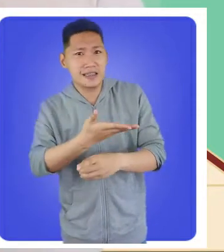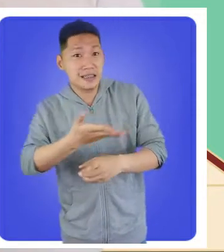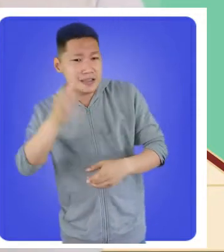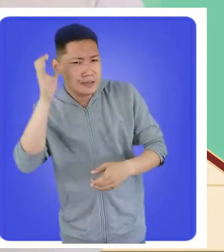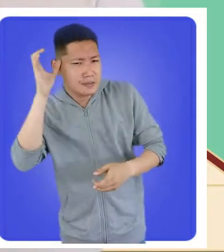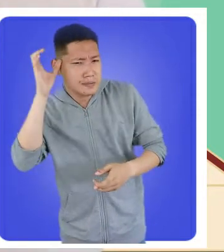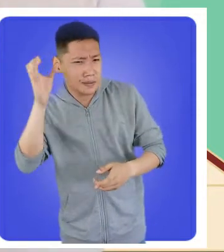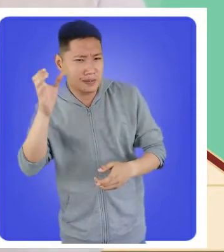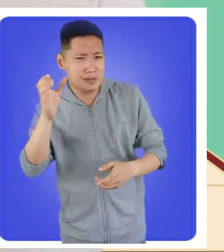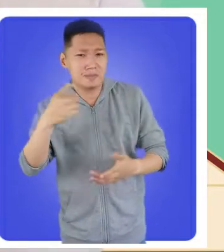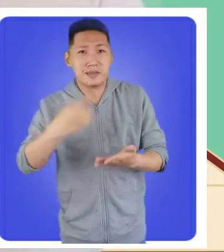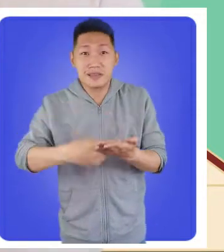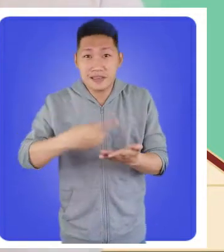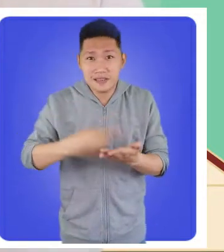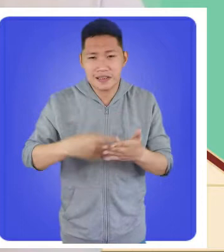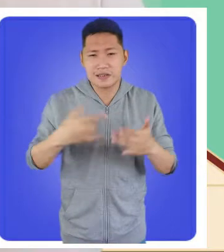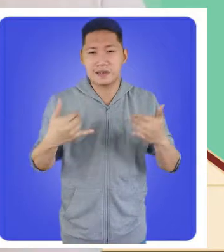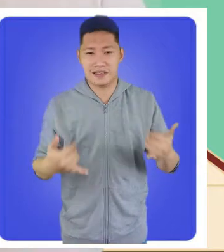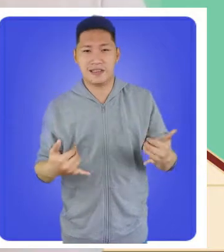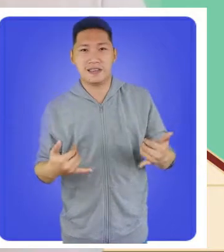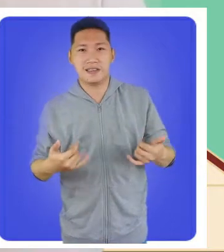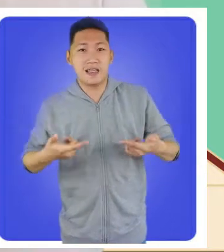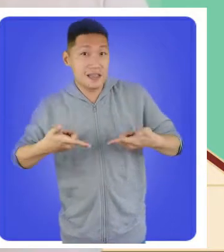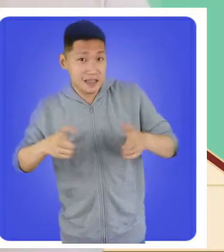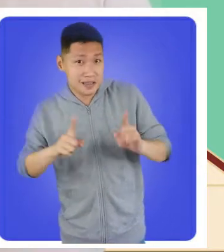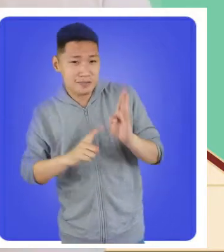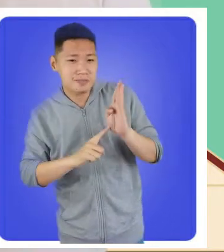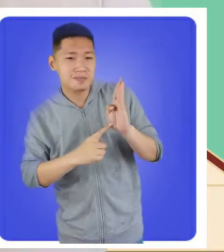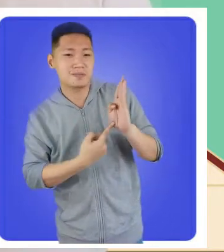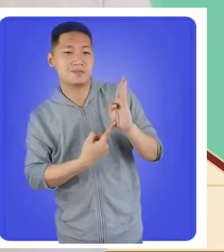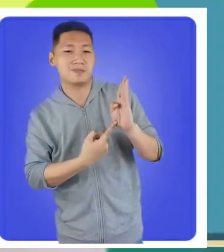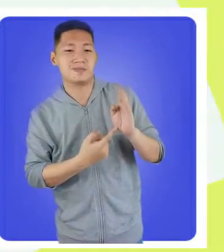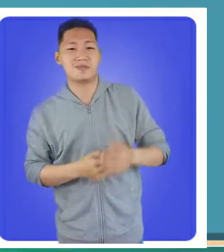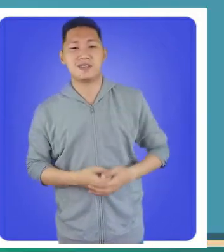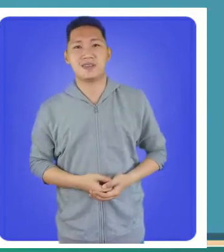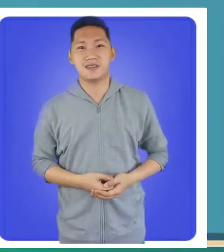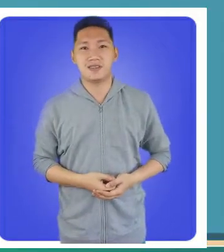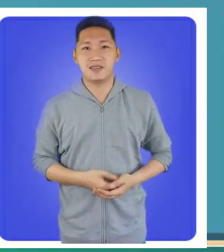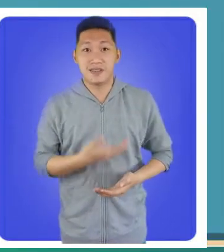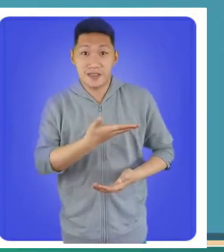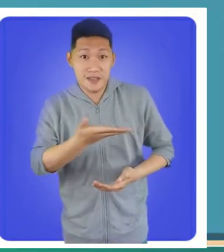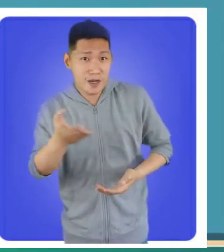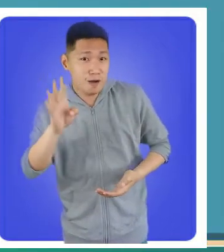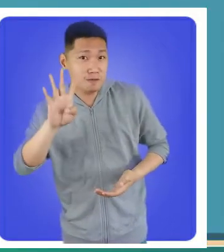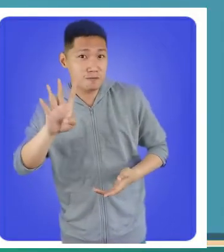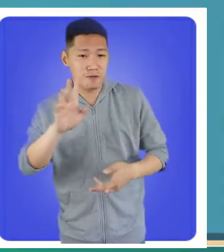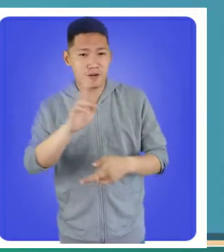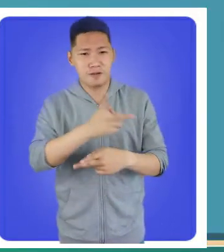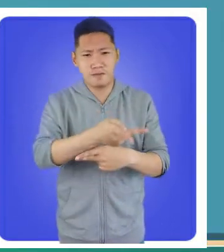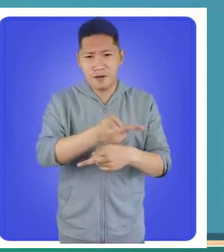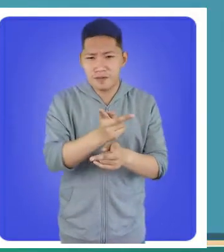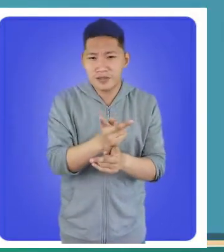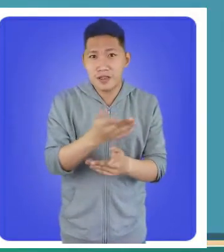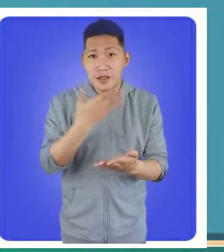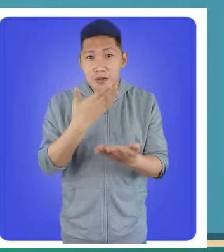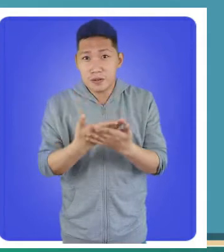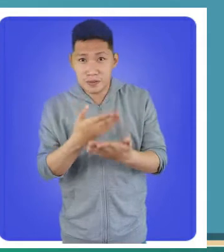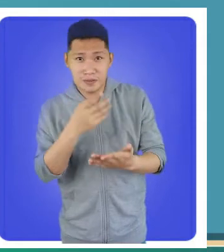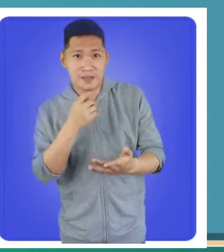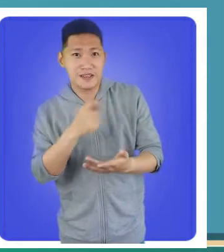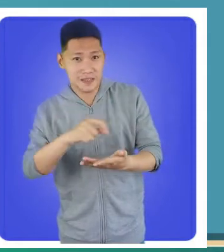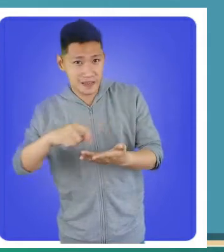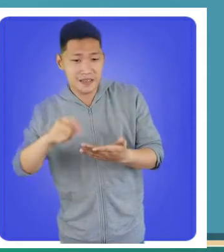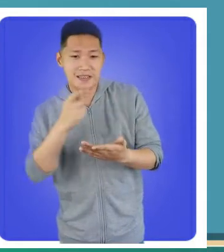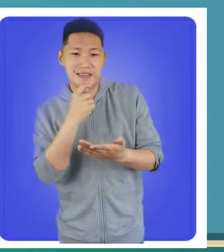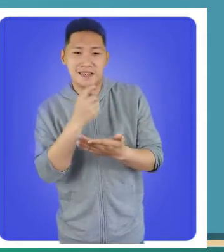These are the concepts that we will discuss today. Let's begin. There are 4 properties of a